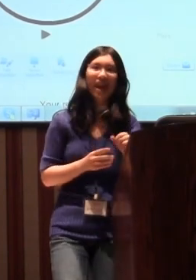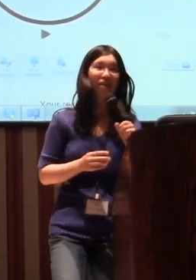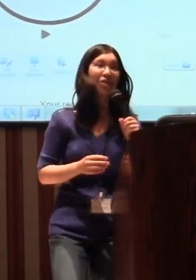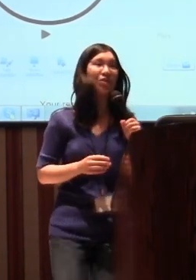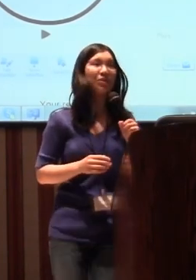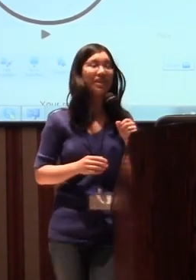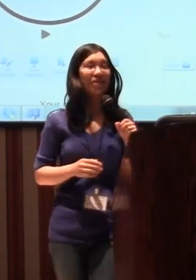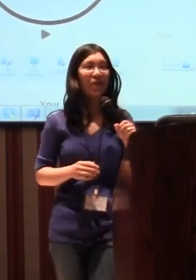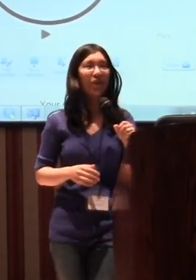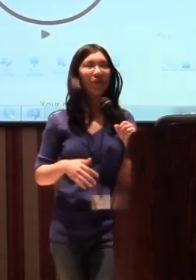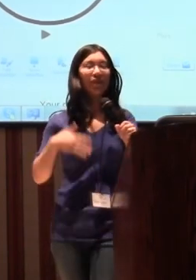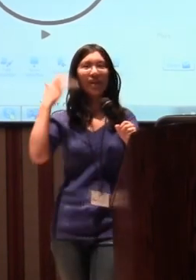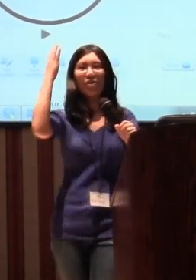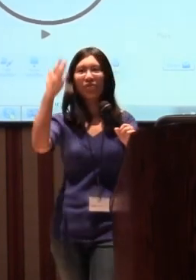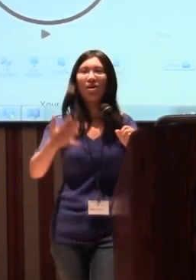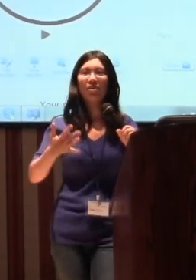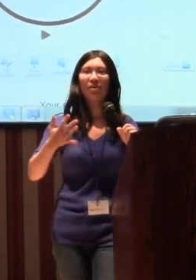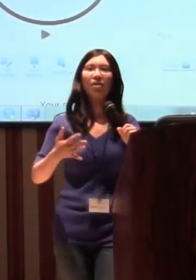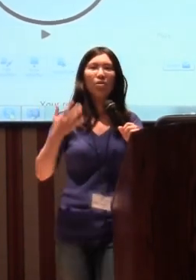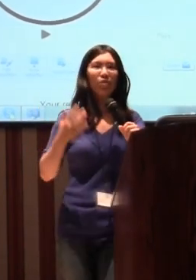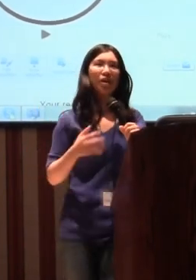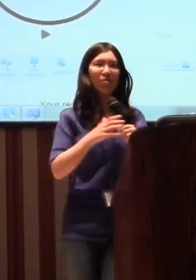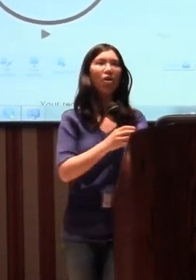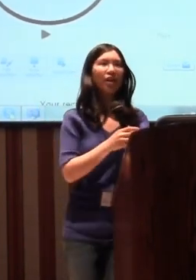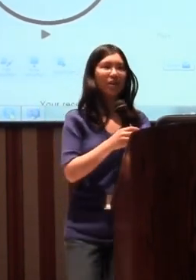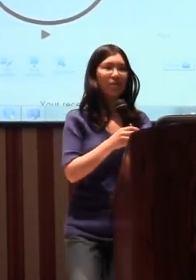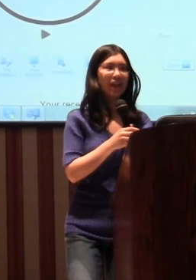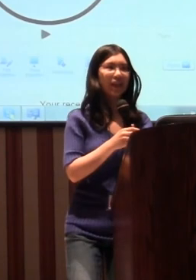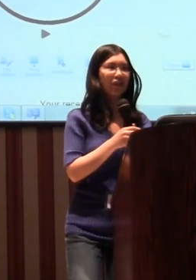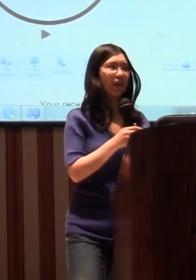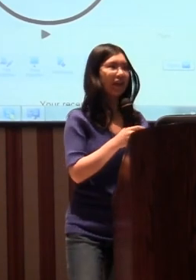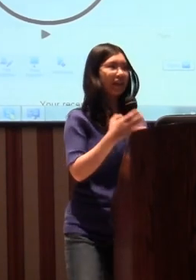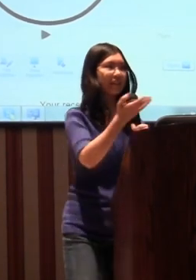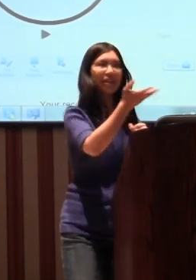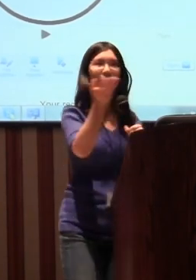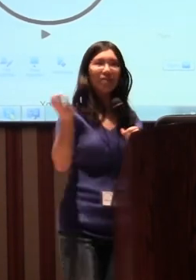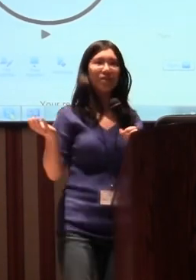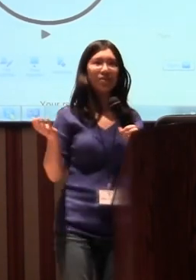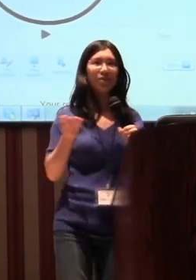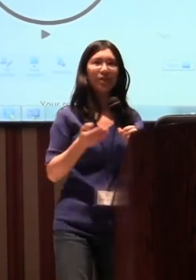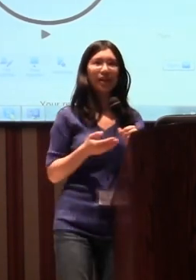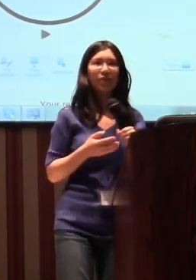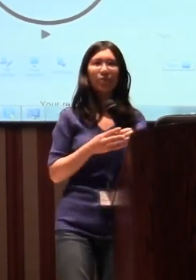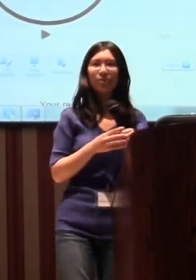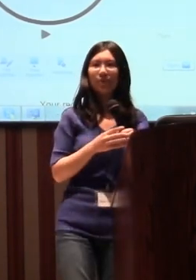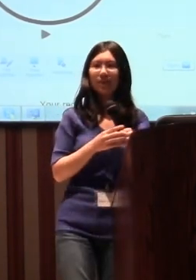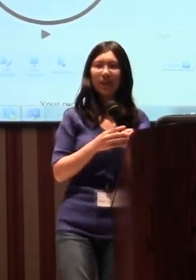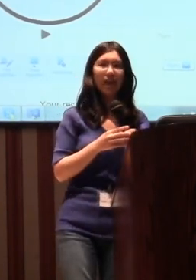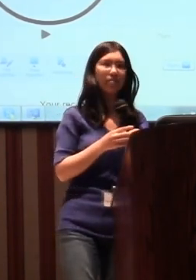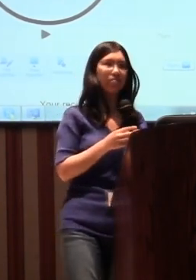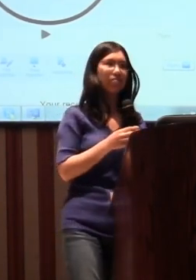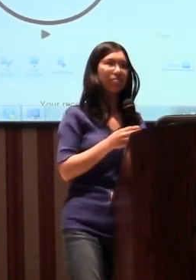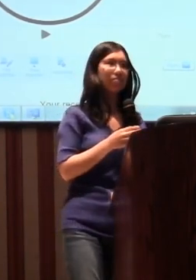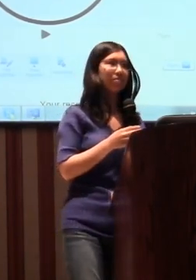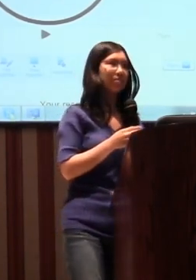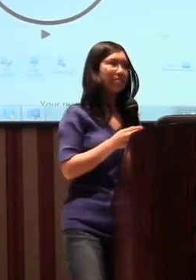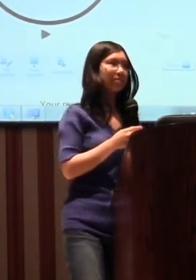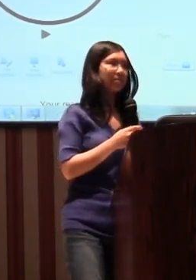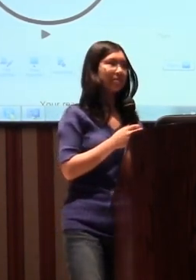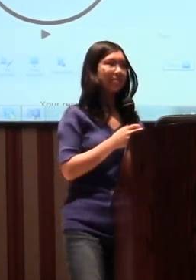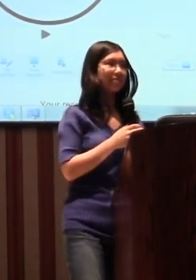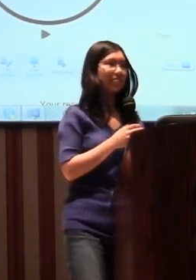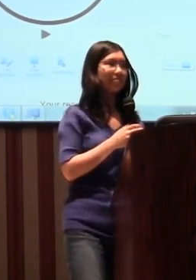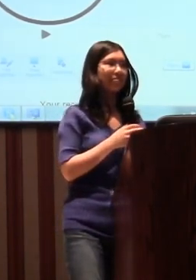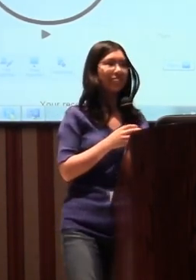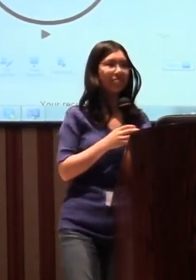started. Having students get started on the writing, overcoming the brain block at the beginning, great. And does anyone have a solution that they've used to address that?